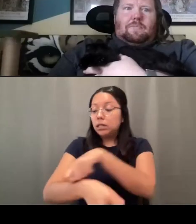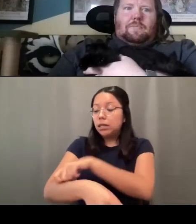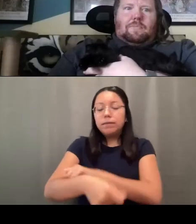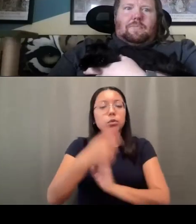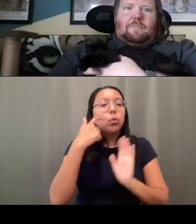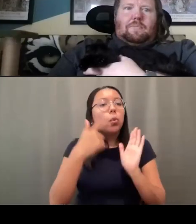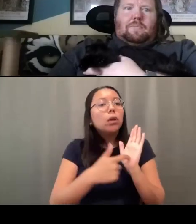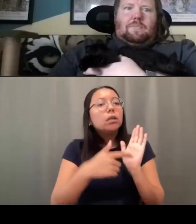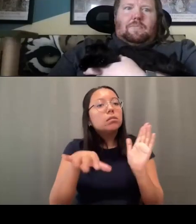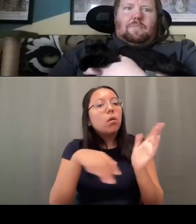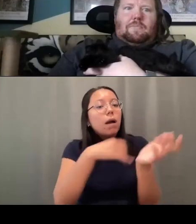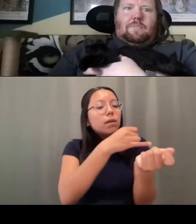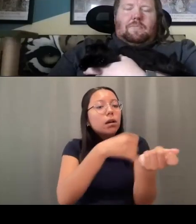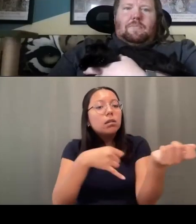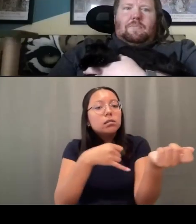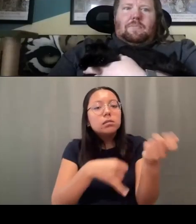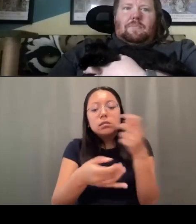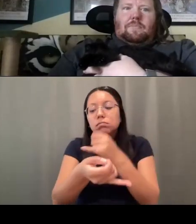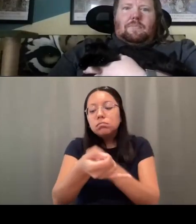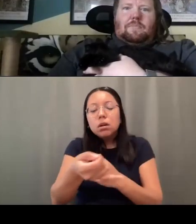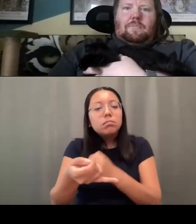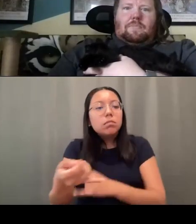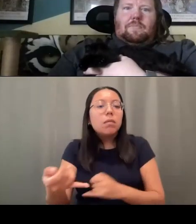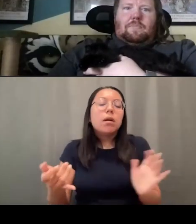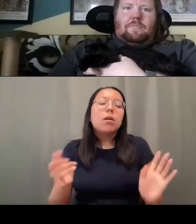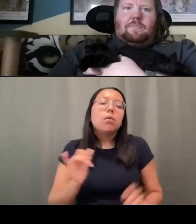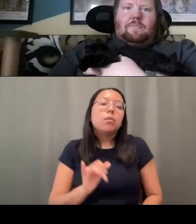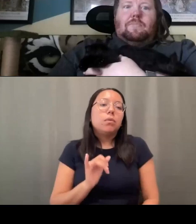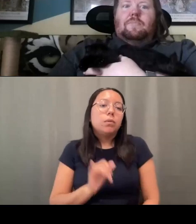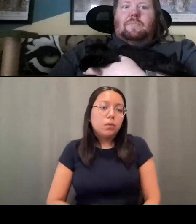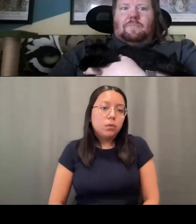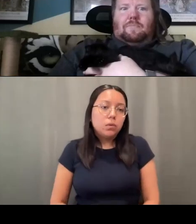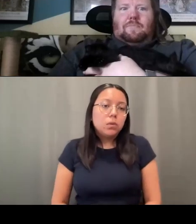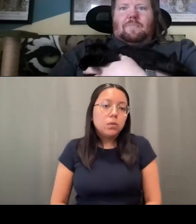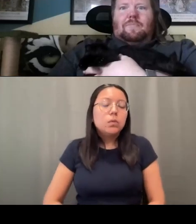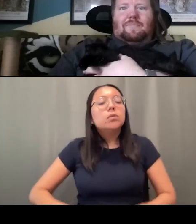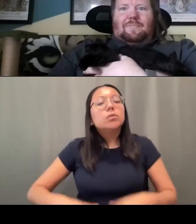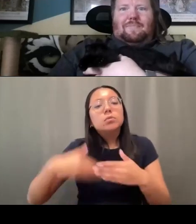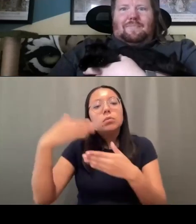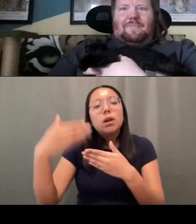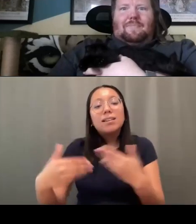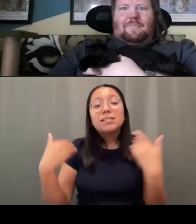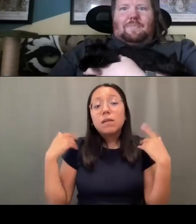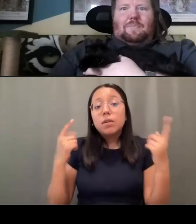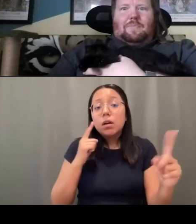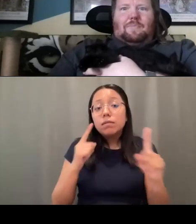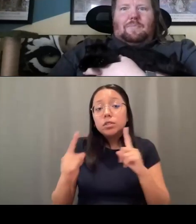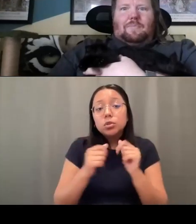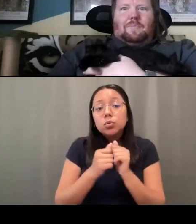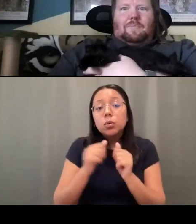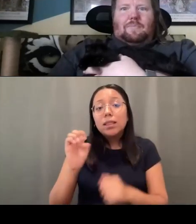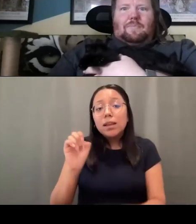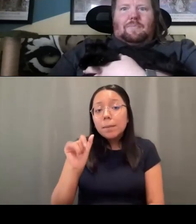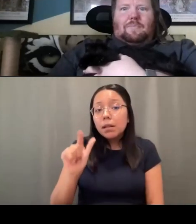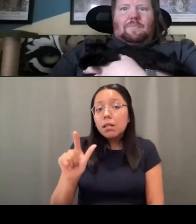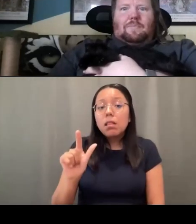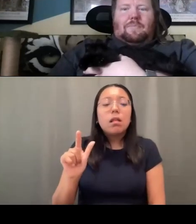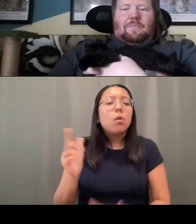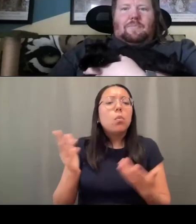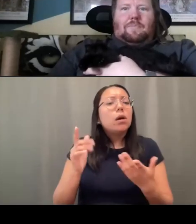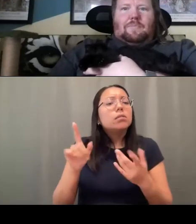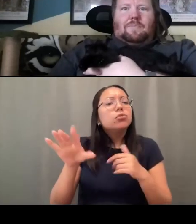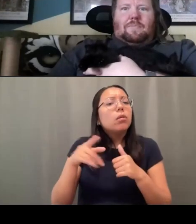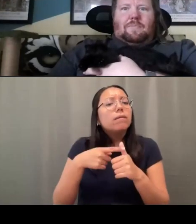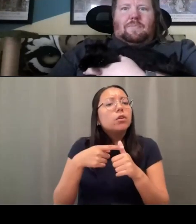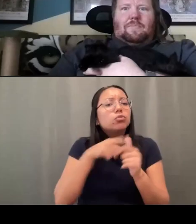So let's have a conversation, Emil, about like, kind of, you don't have to share what your first reactions are, but what could some of first reactions